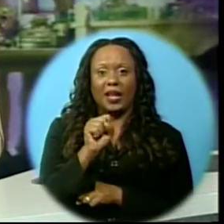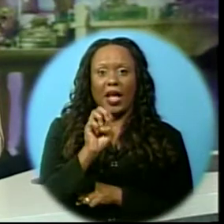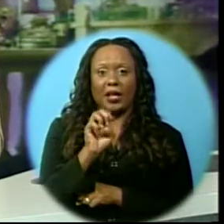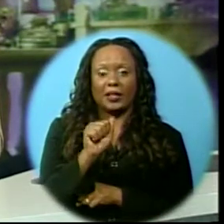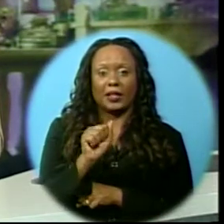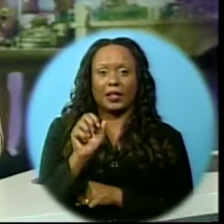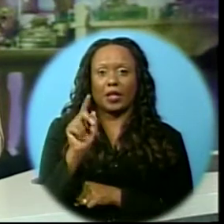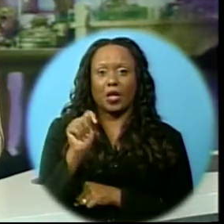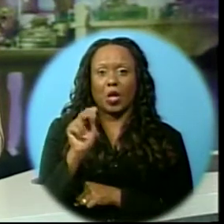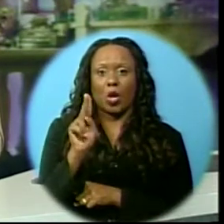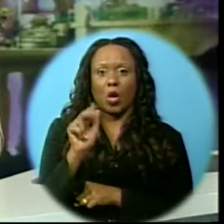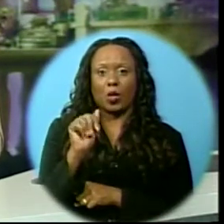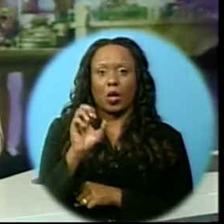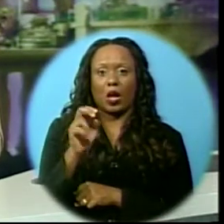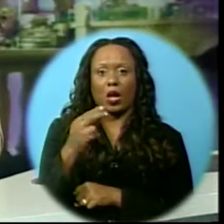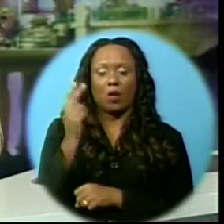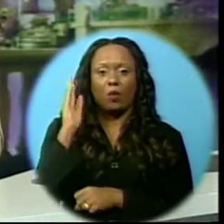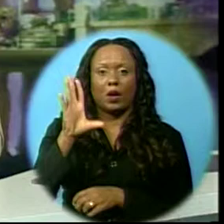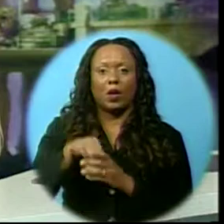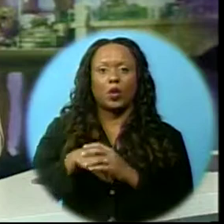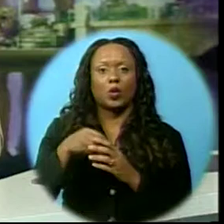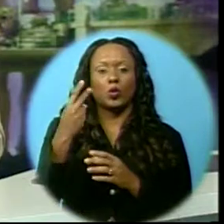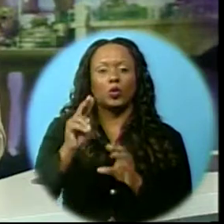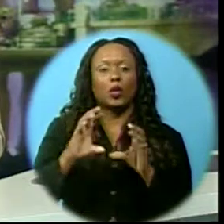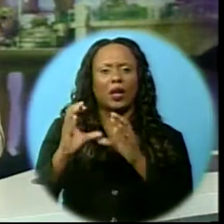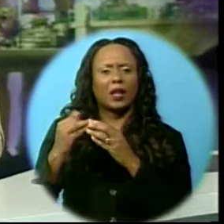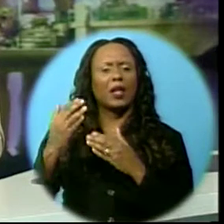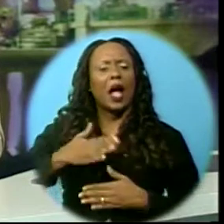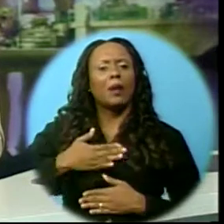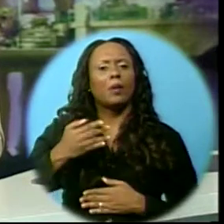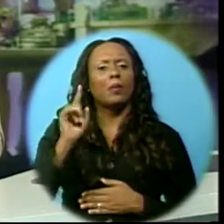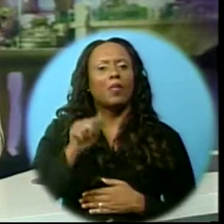in the juniors and open categories, is happy about that.